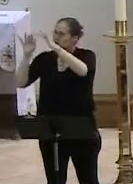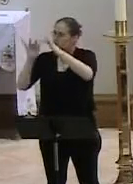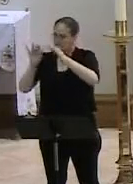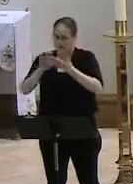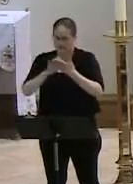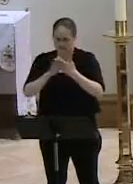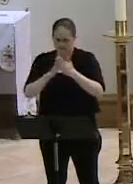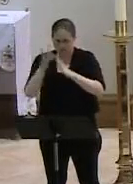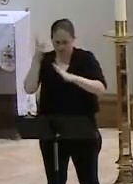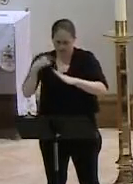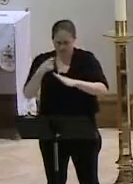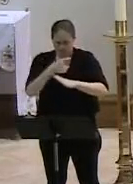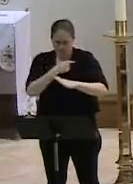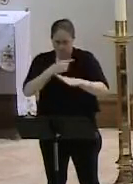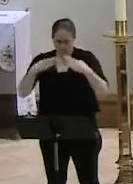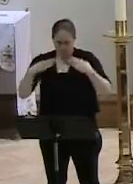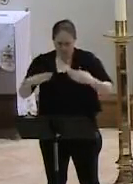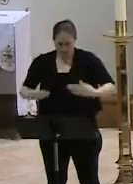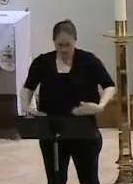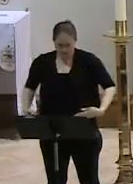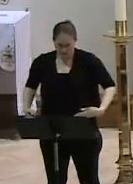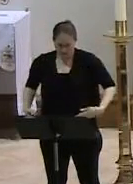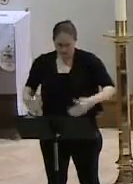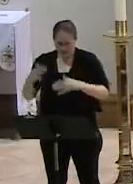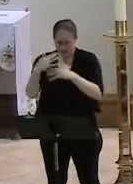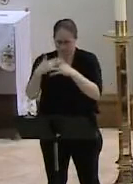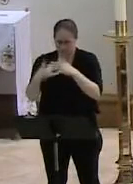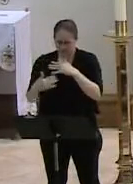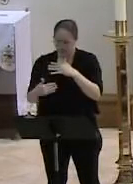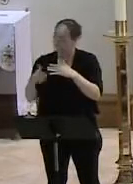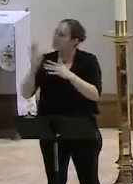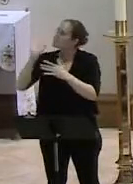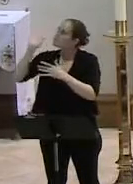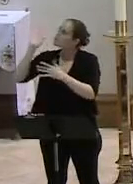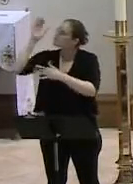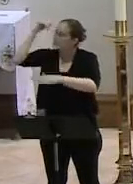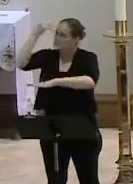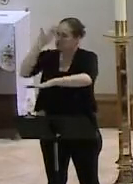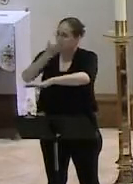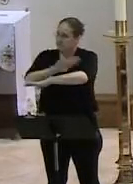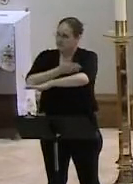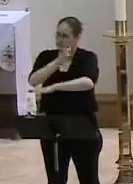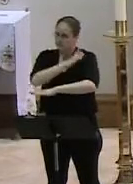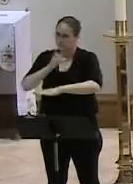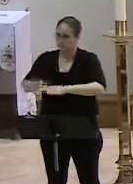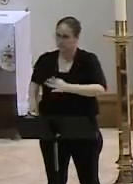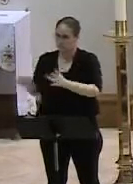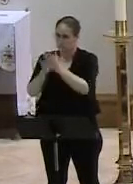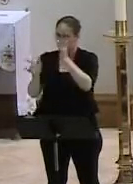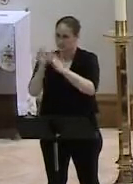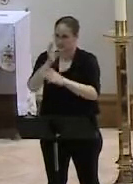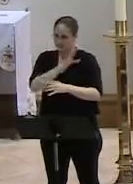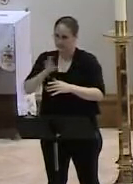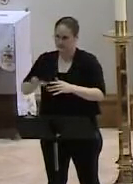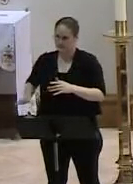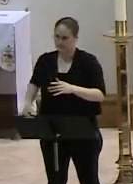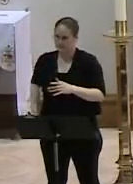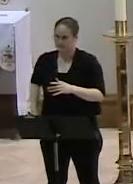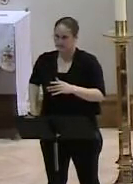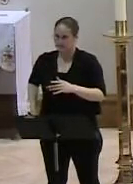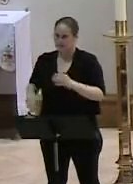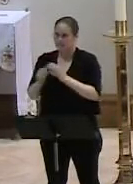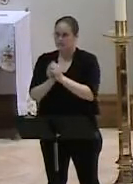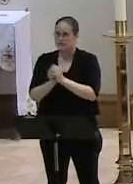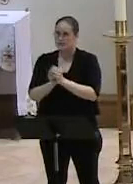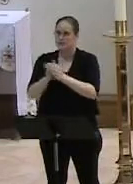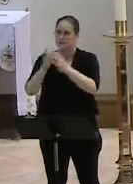for us the body and the blood of your Son, our Lord Jesus Christ. At the time